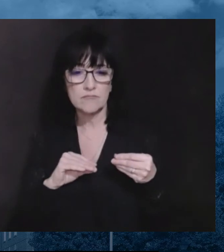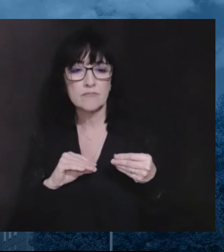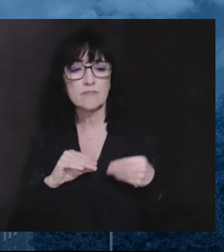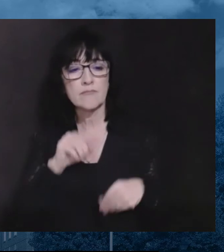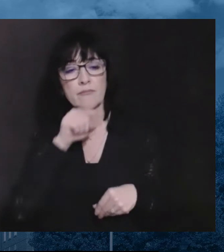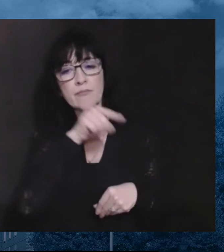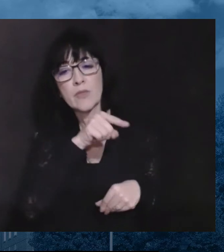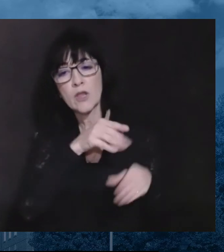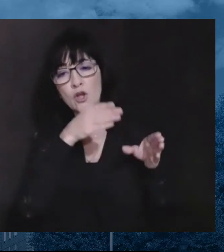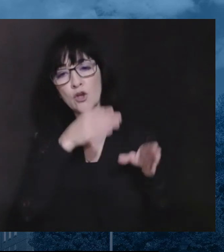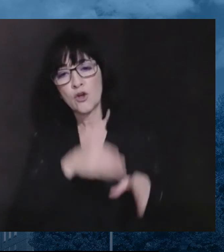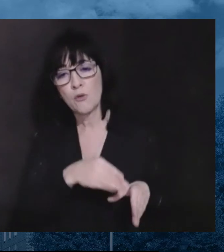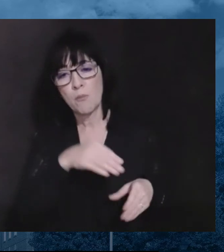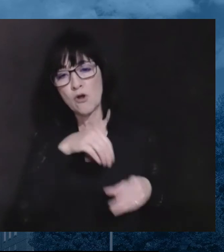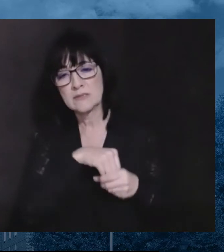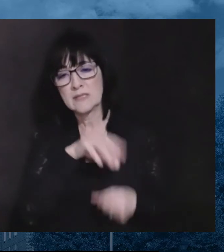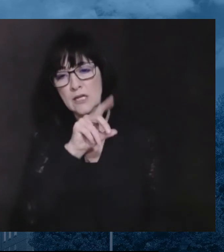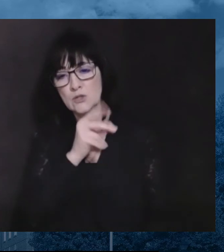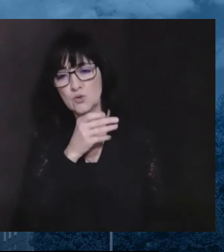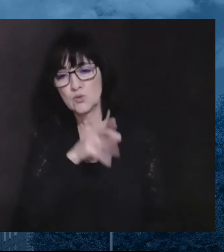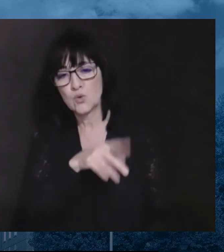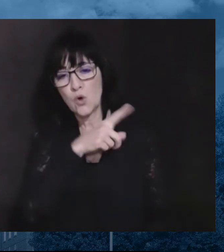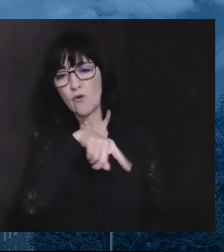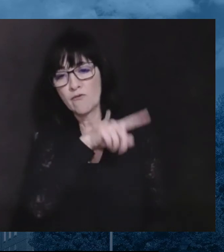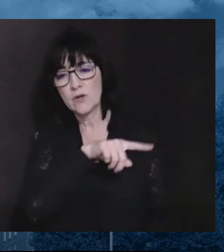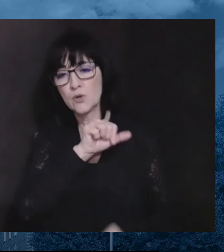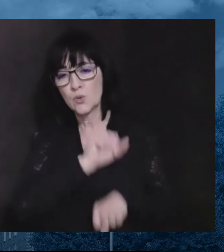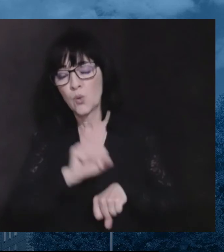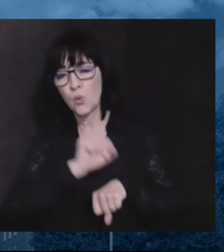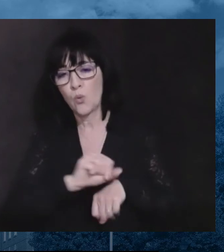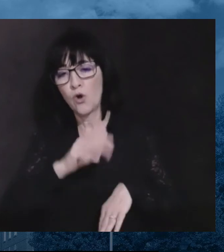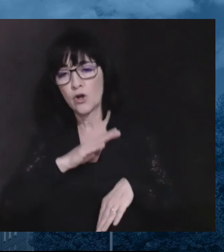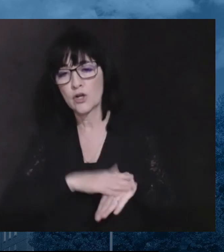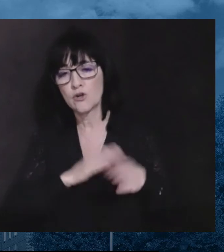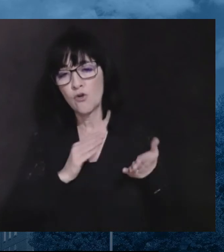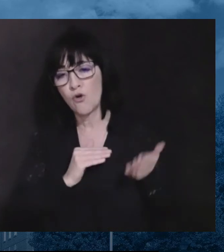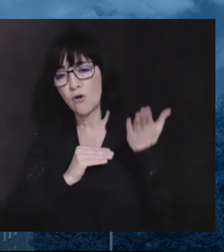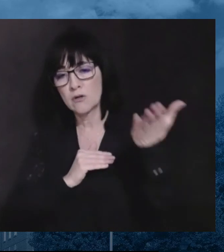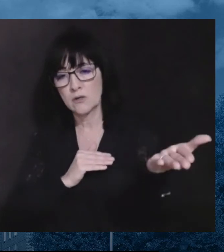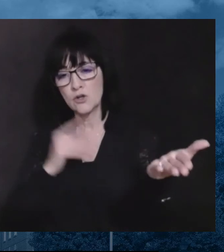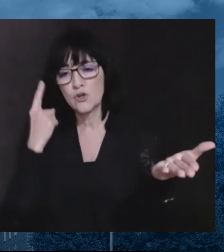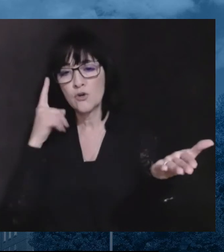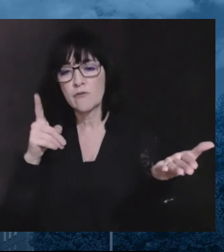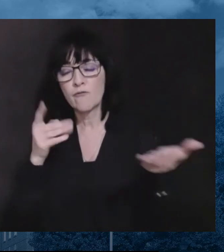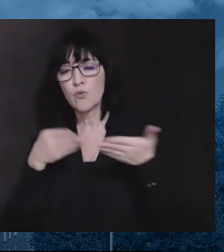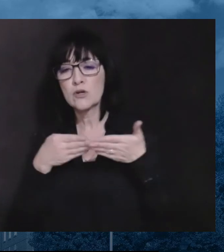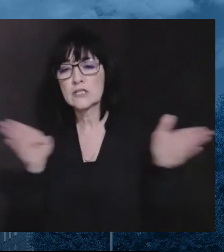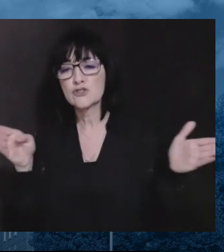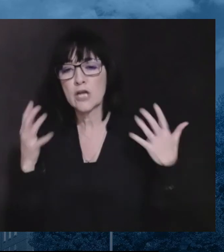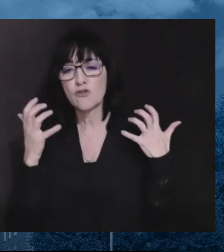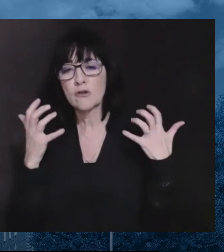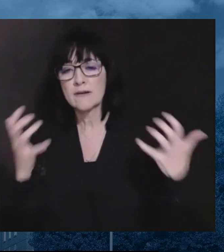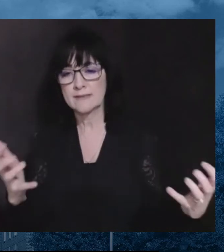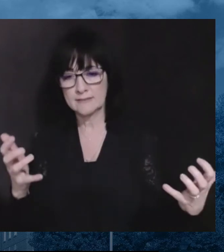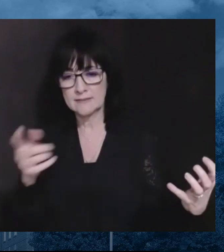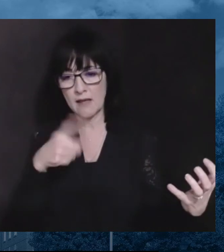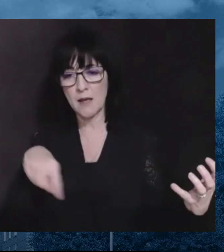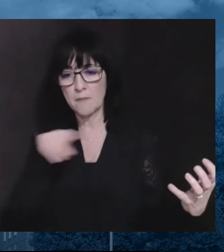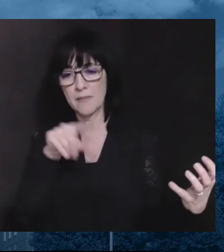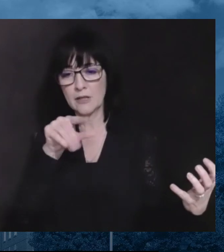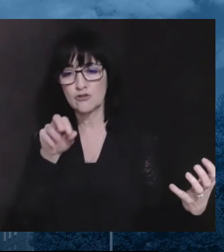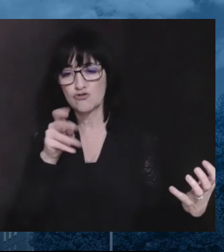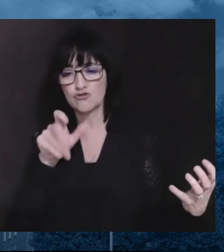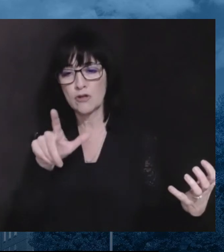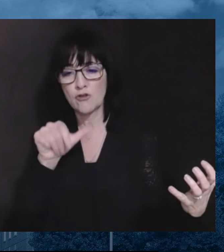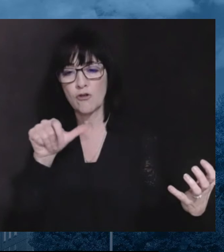in Dover is working on a joint resolution for the General Assembly asking for basically a